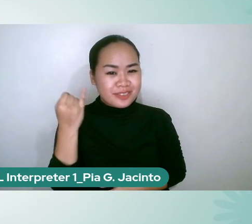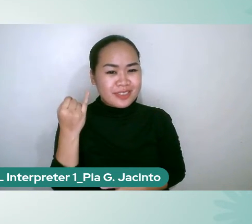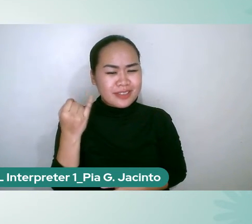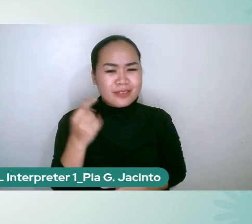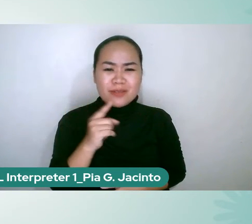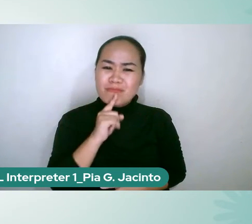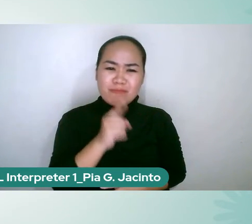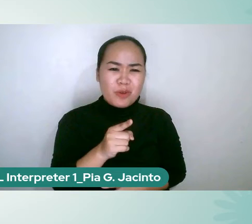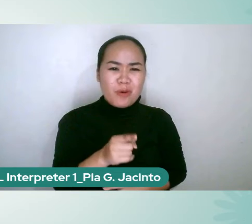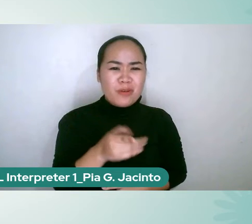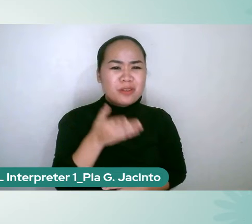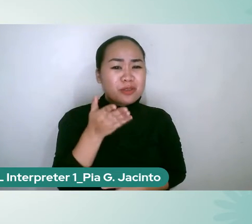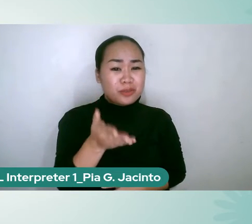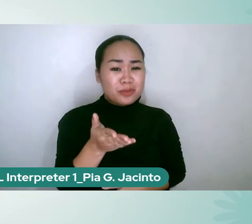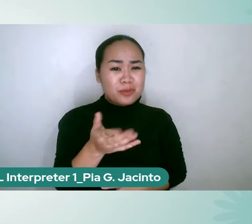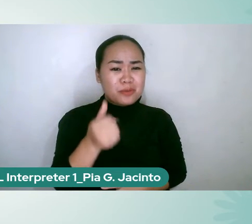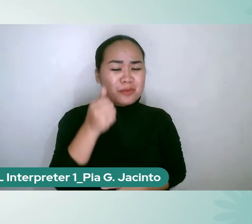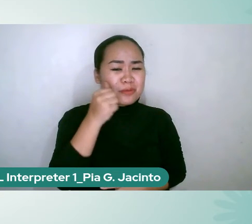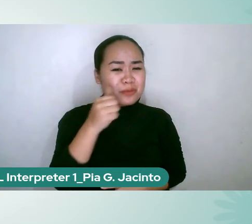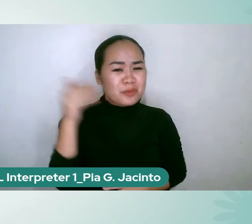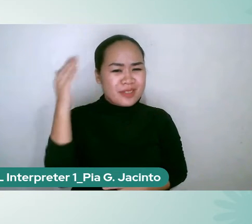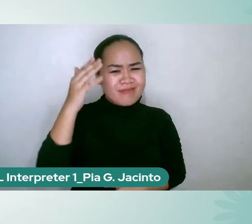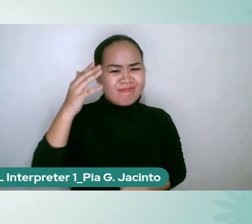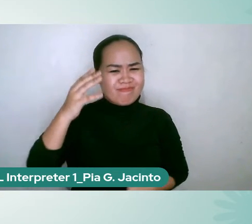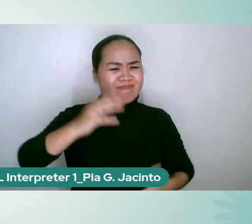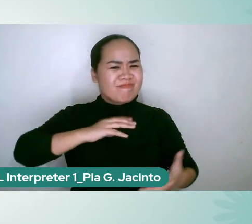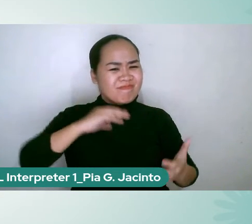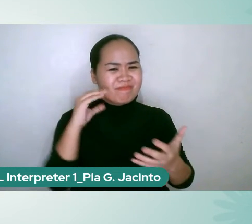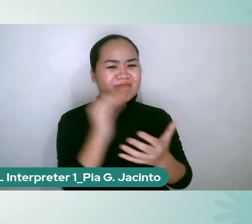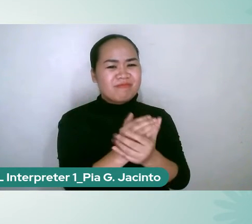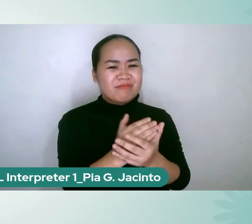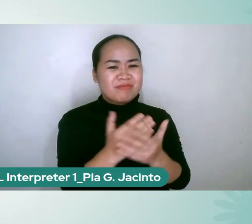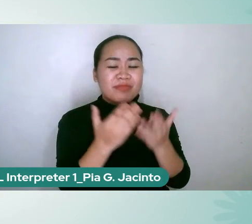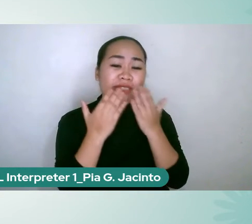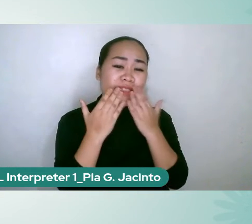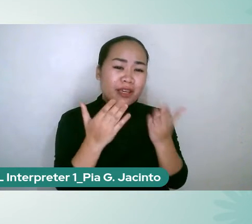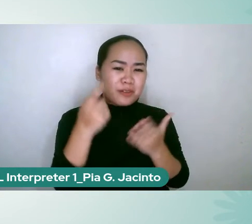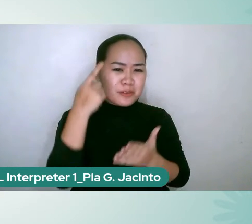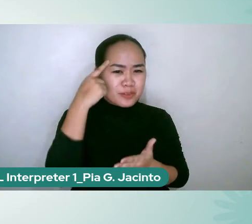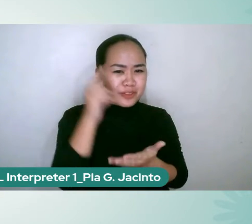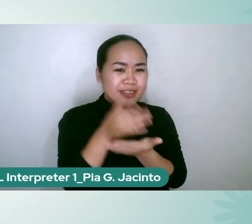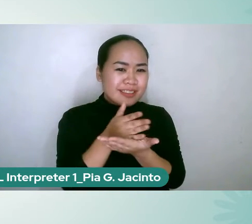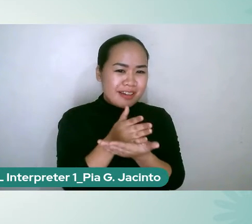such an inspiration. Thank you so much for sharing your journey with us.